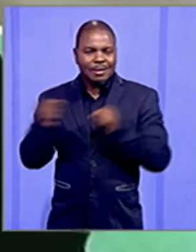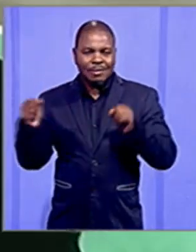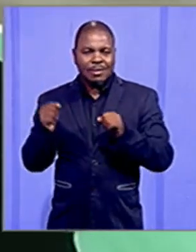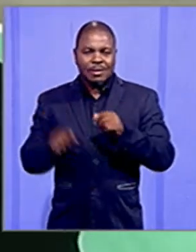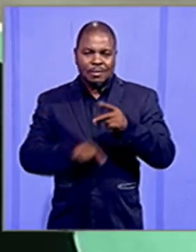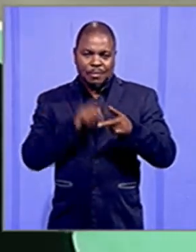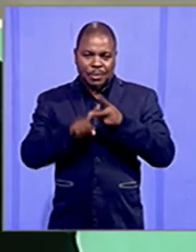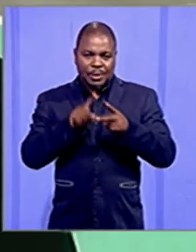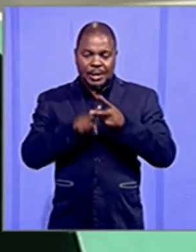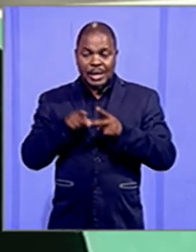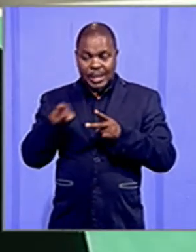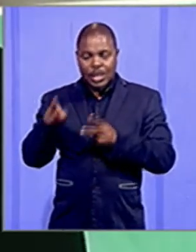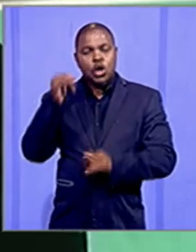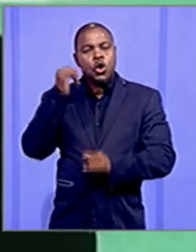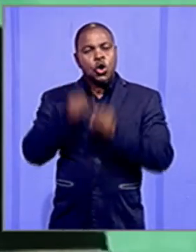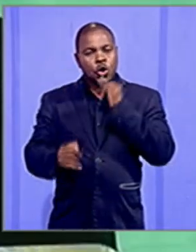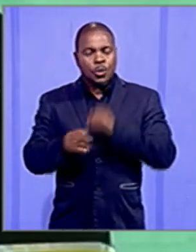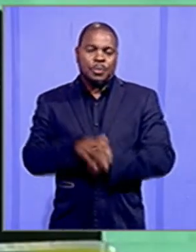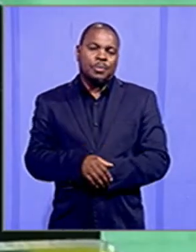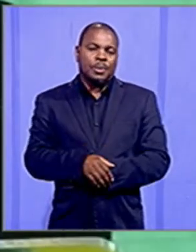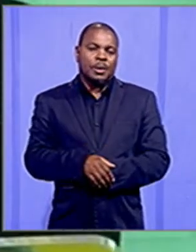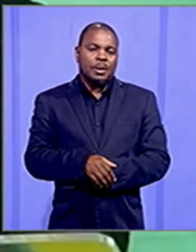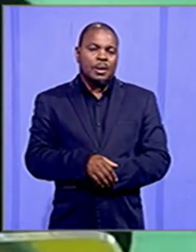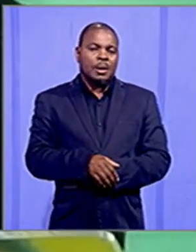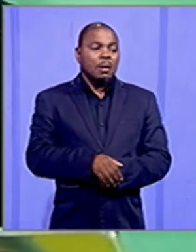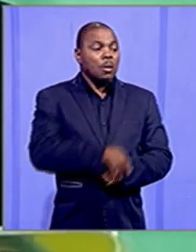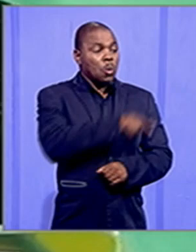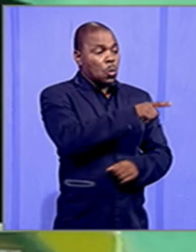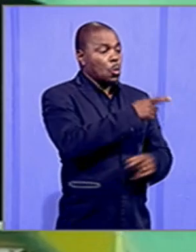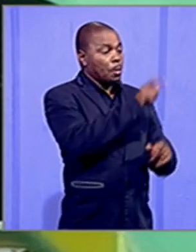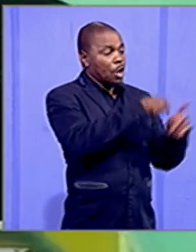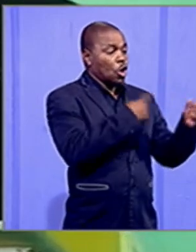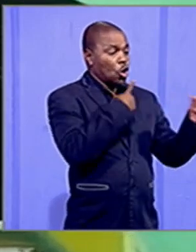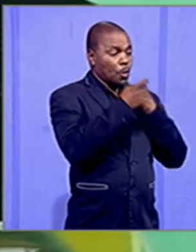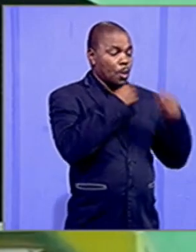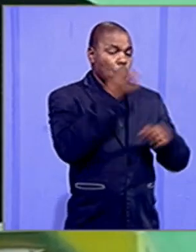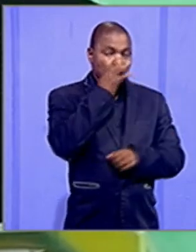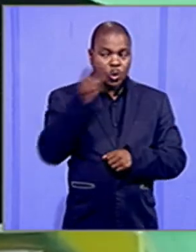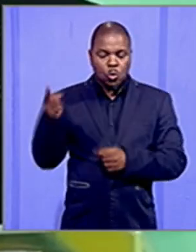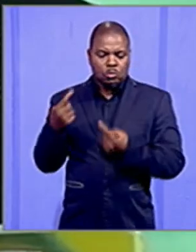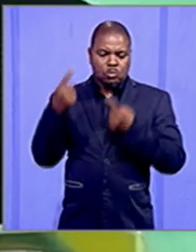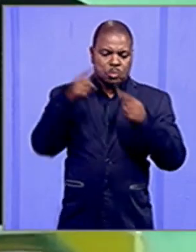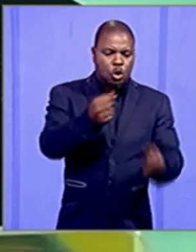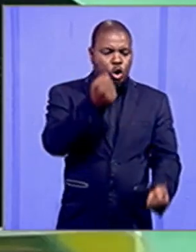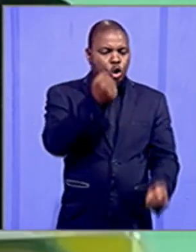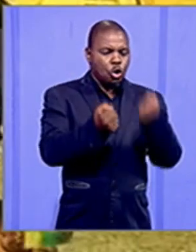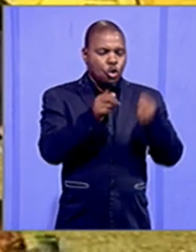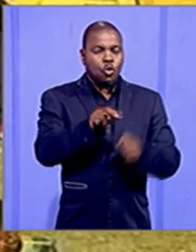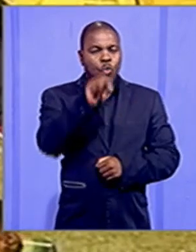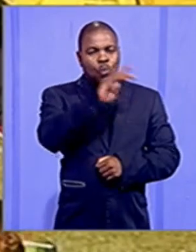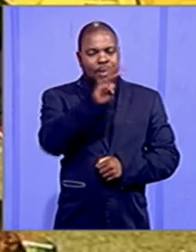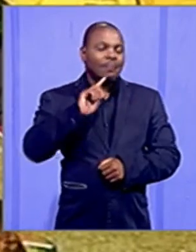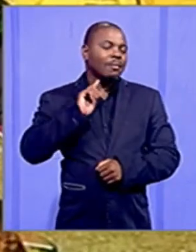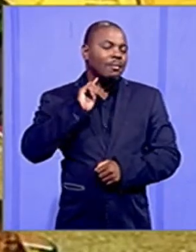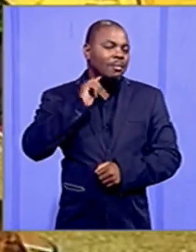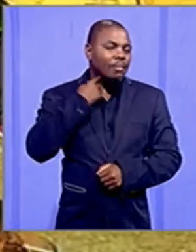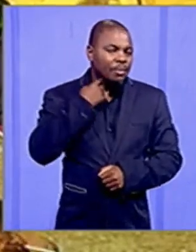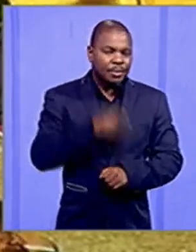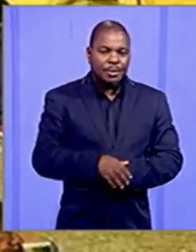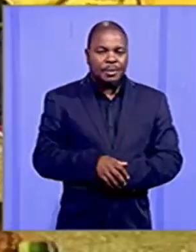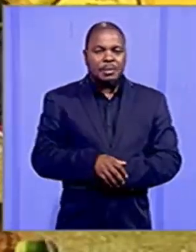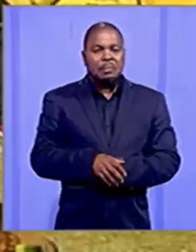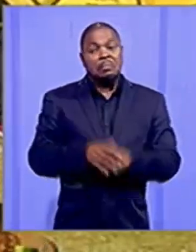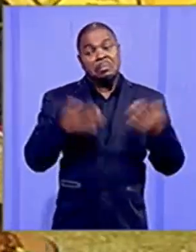maikano ao ke phoso. Khabagare mongongoregi a re Mashatile o boleletse kgotlatshekelo kgolo ya Northwest maaka mme go